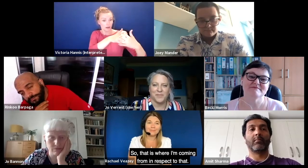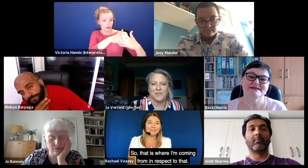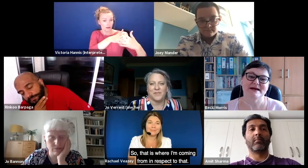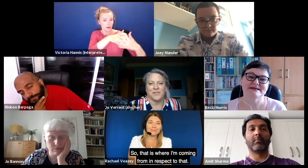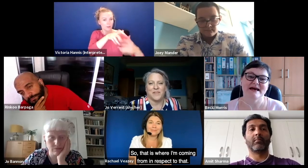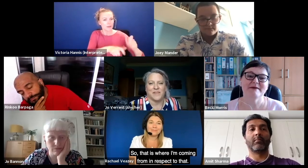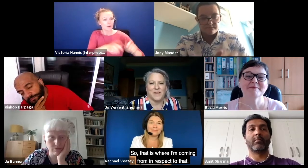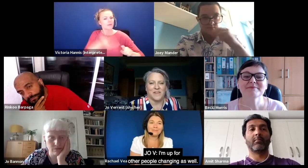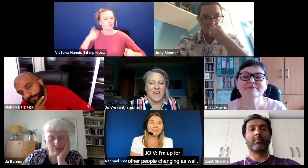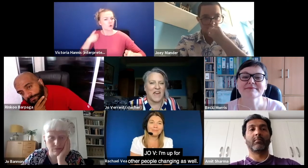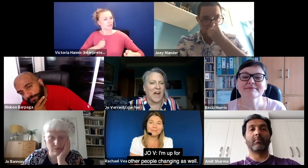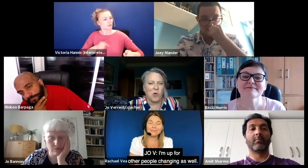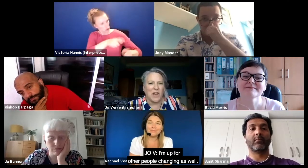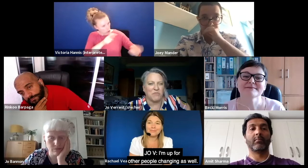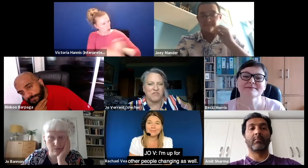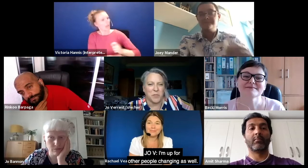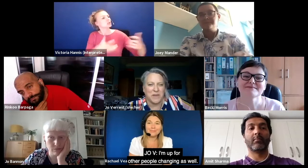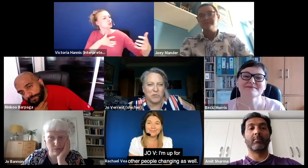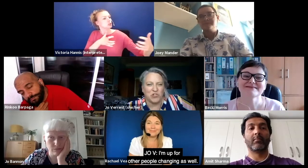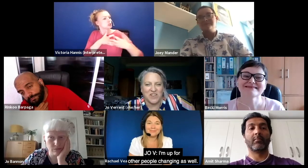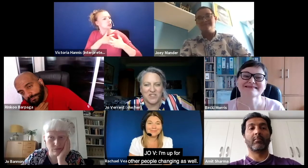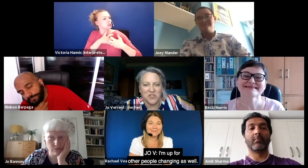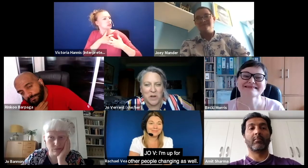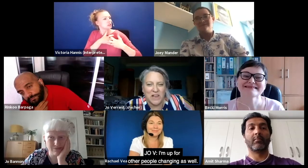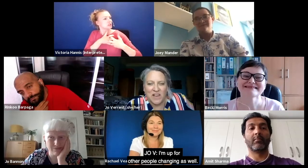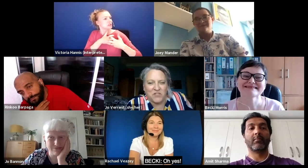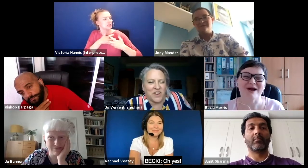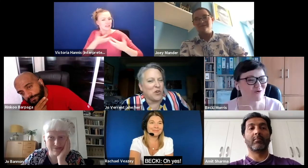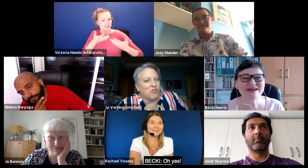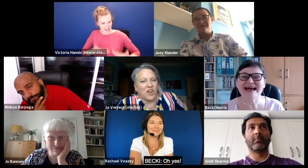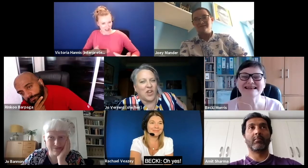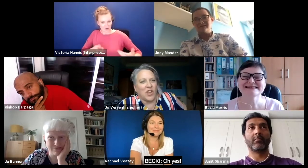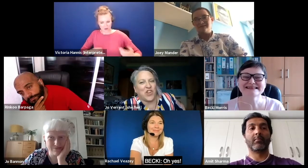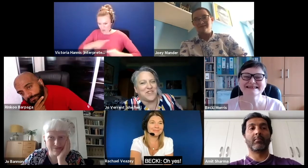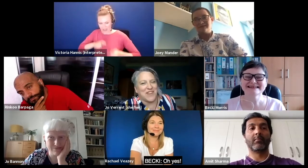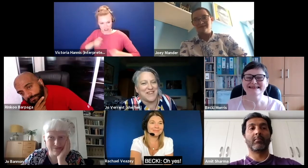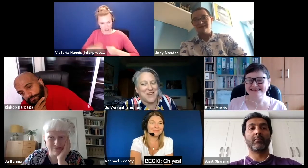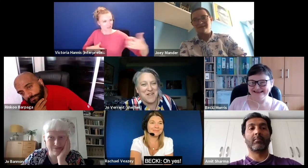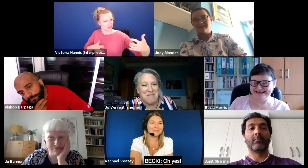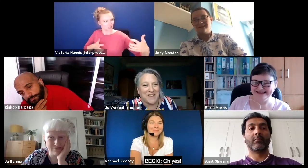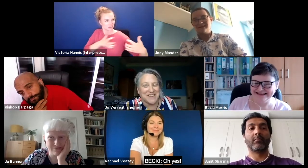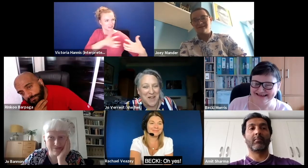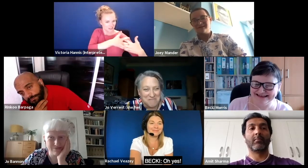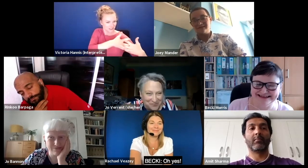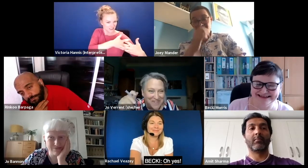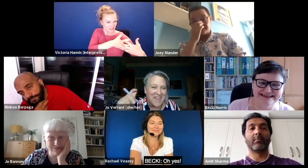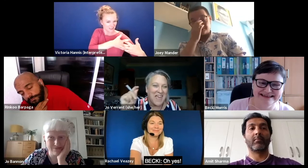in that respect to that. Yeah, I'm all up for other people changing as well. I've done. Oh, yes.